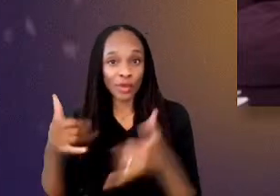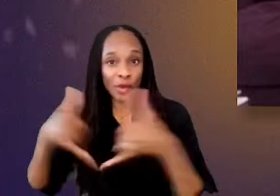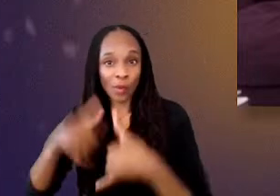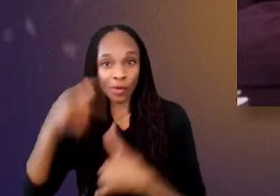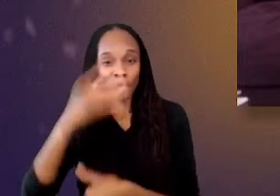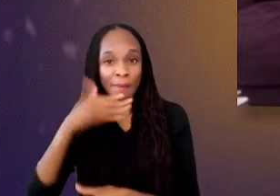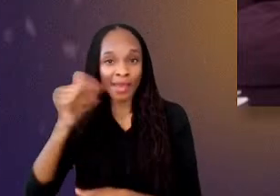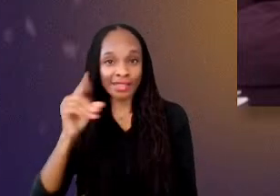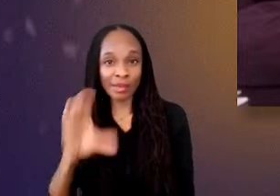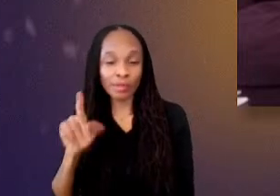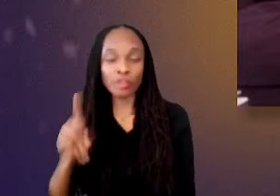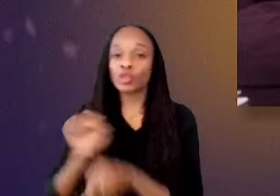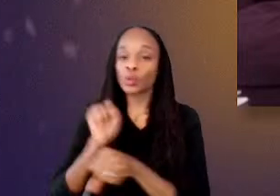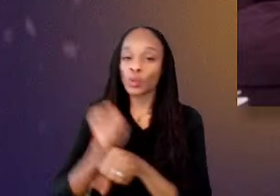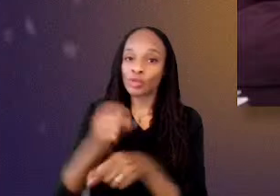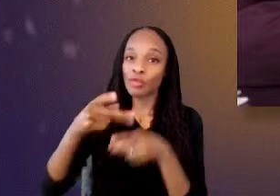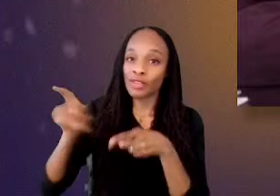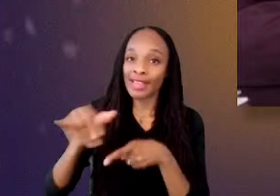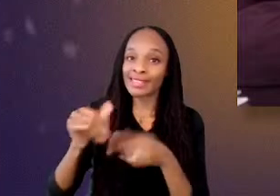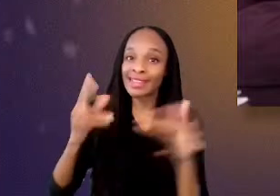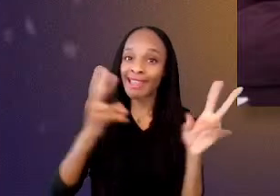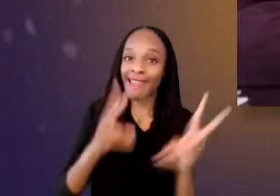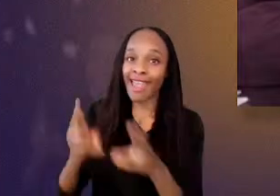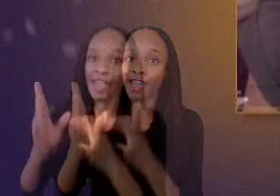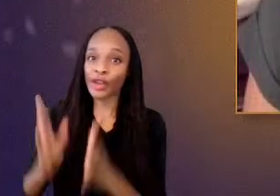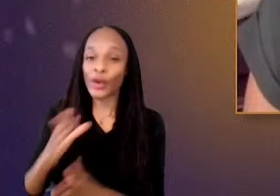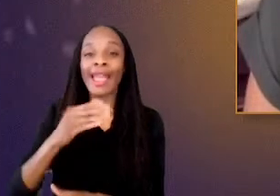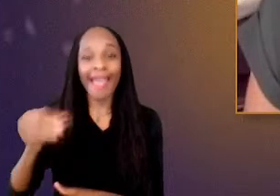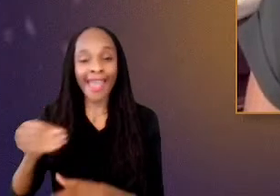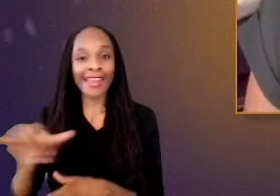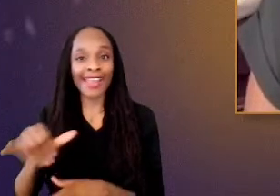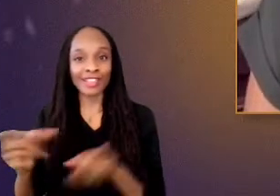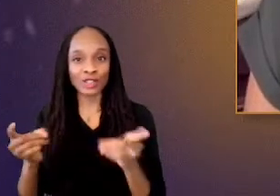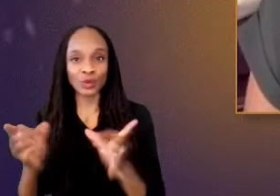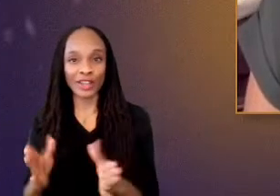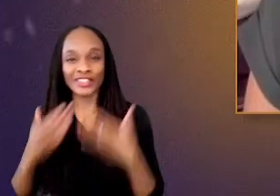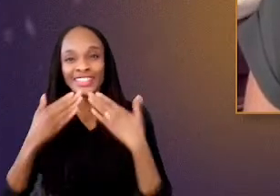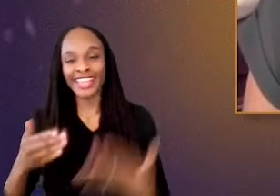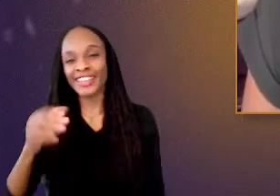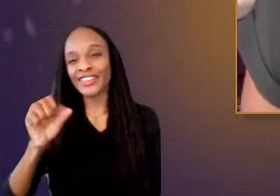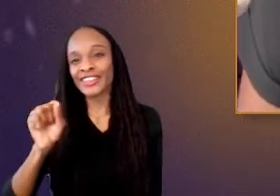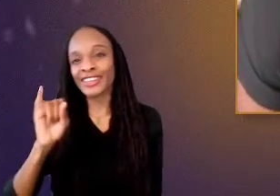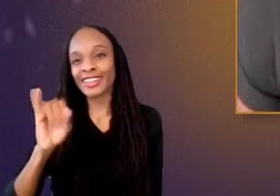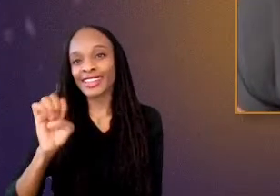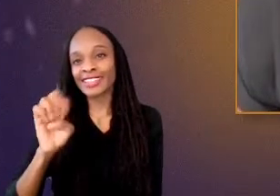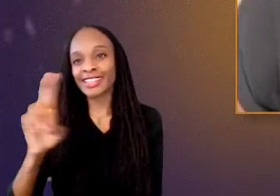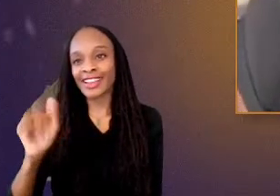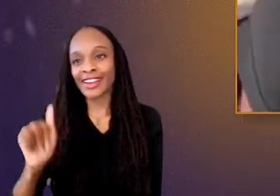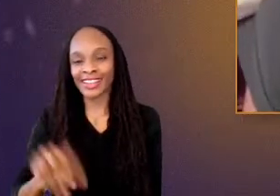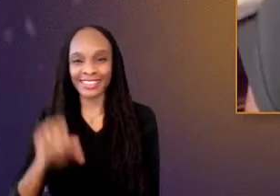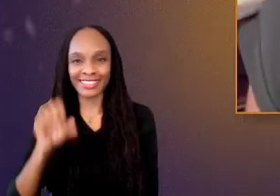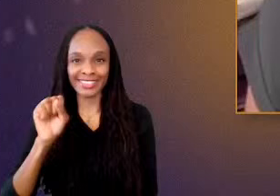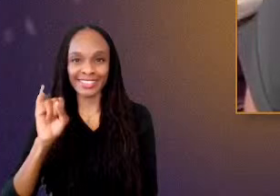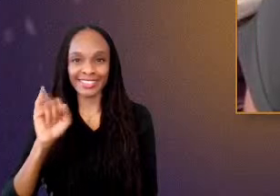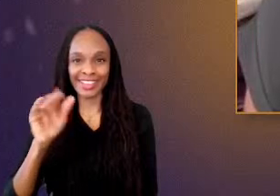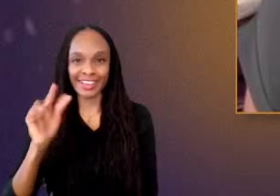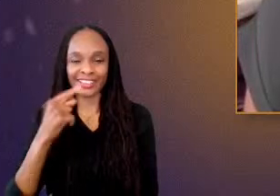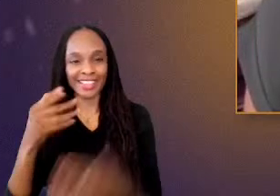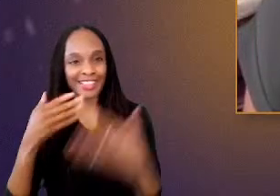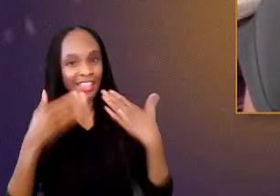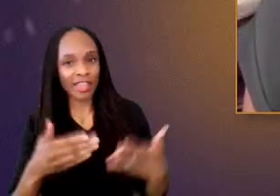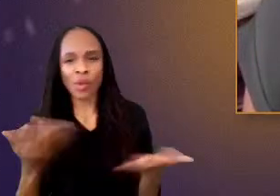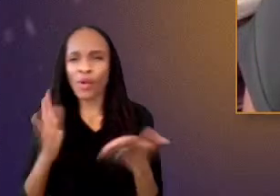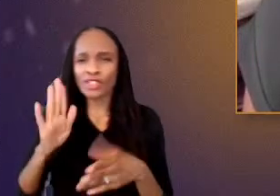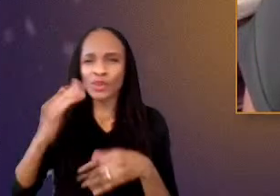works professionally as an editor and a director. Thank you, Sierra. Thank you. Please tell me your